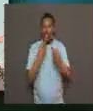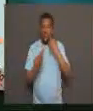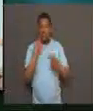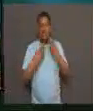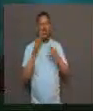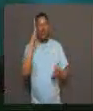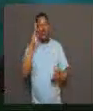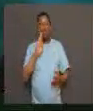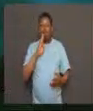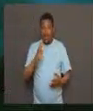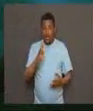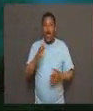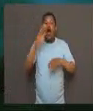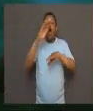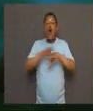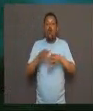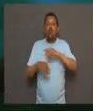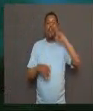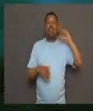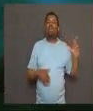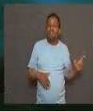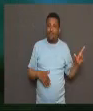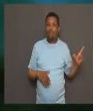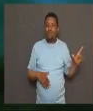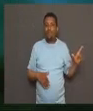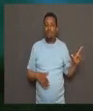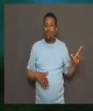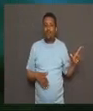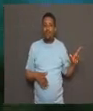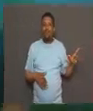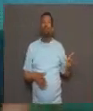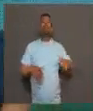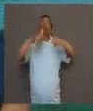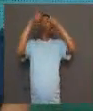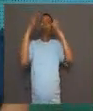Lalibela restaurant will be on your left.